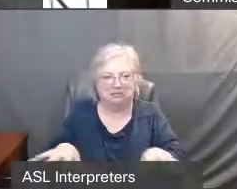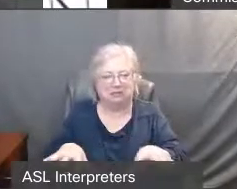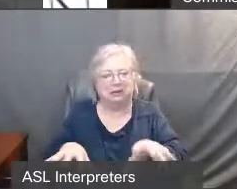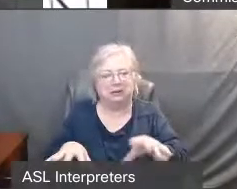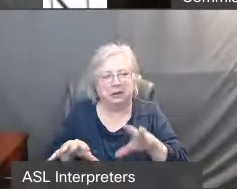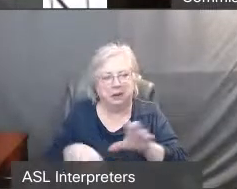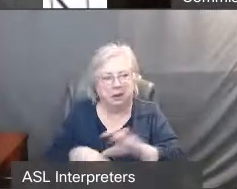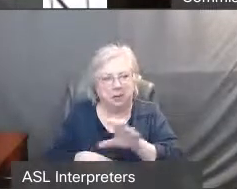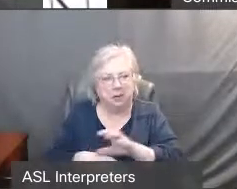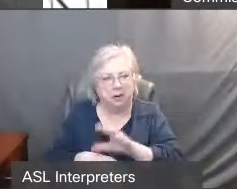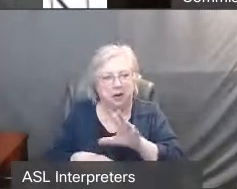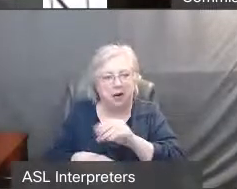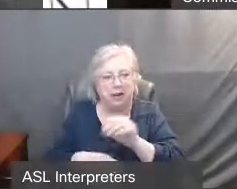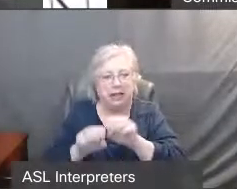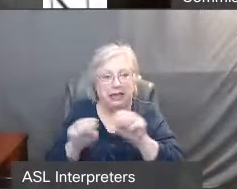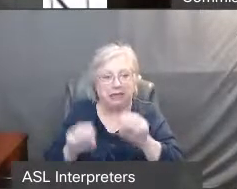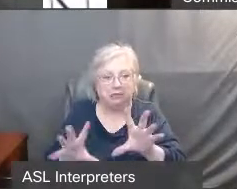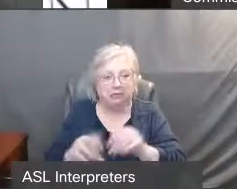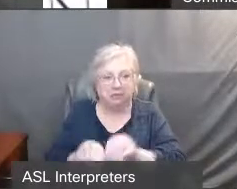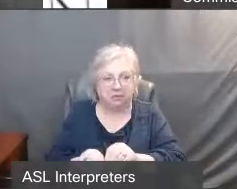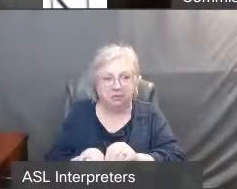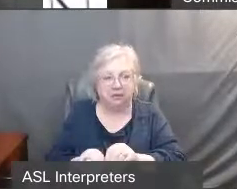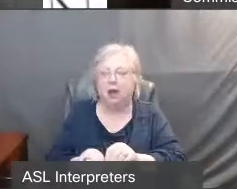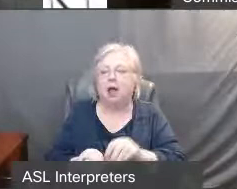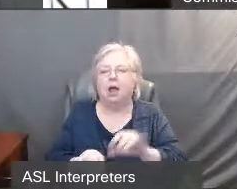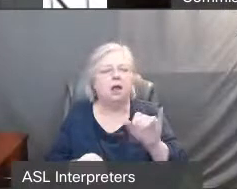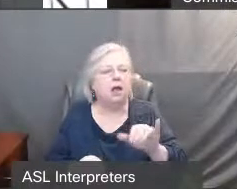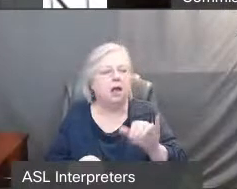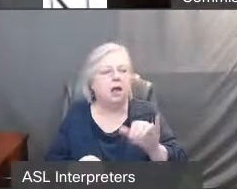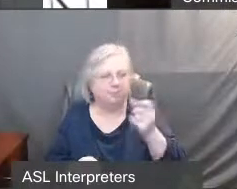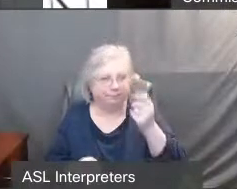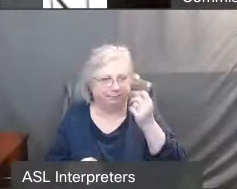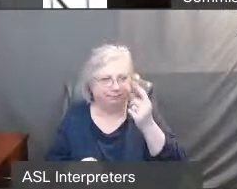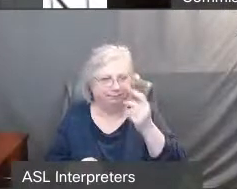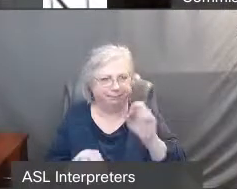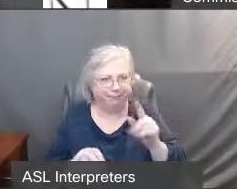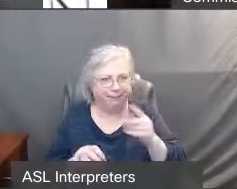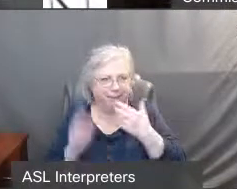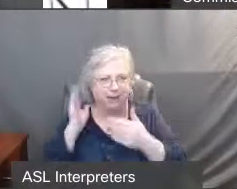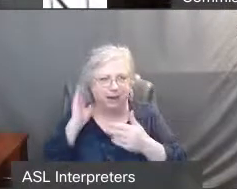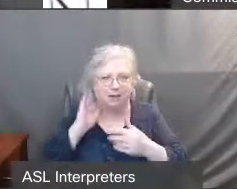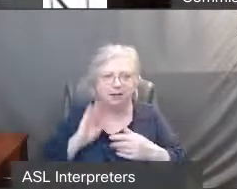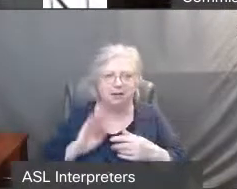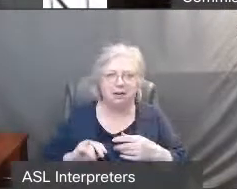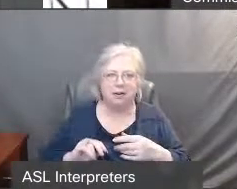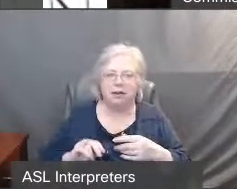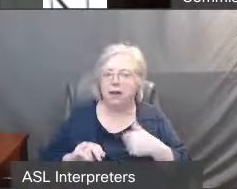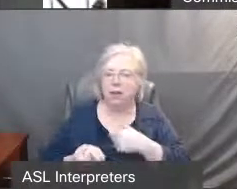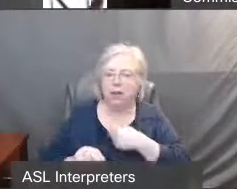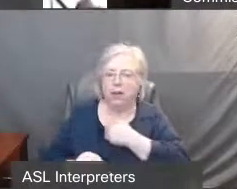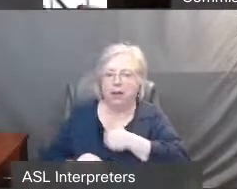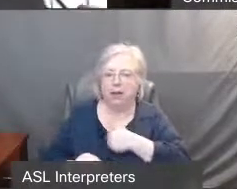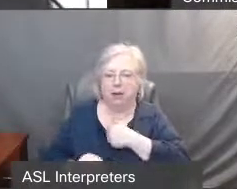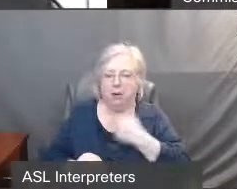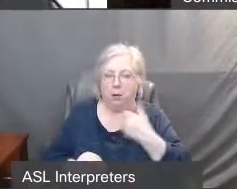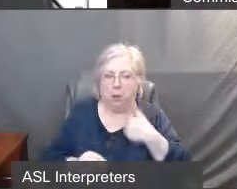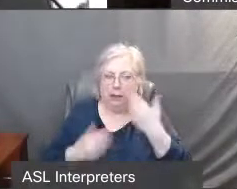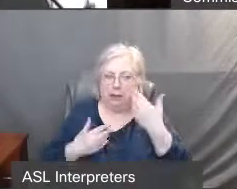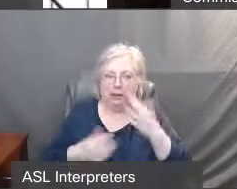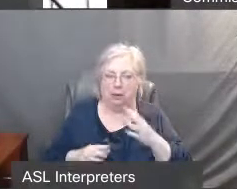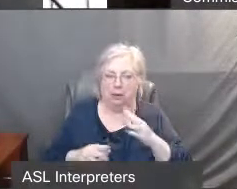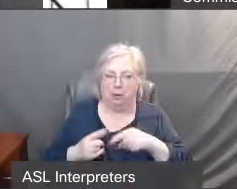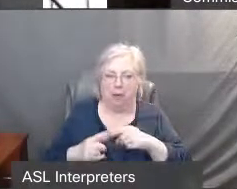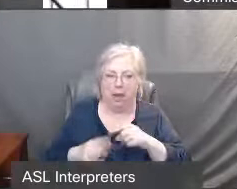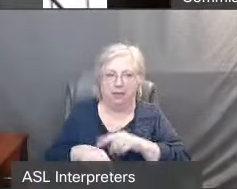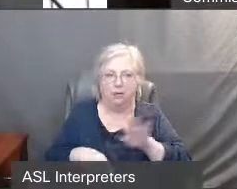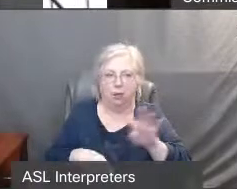down the system. Okay, yeah, understood. Good, thank you. Yeah, and we apologize. We were not aware of the 4 o'clock